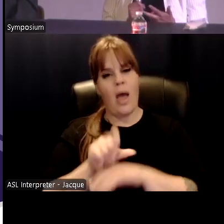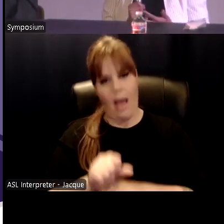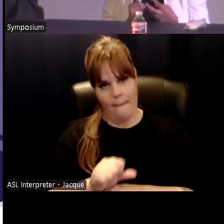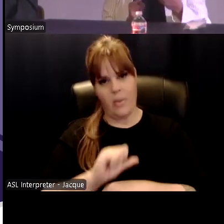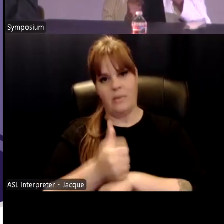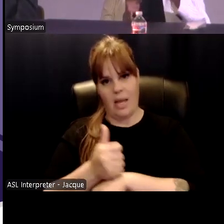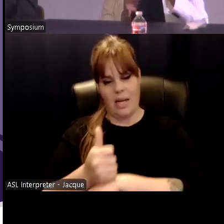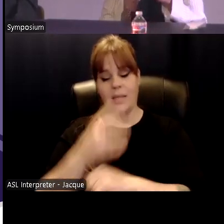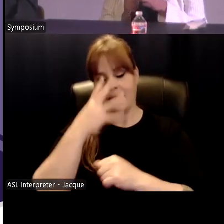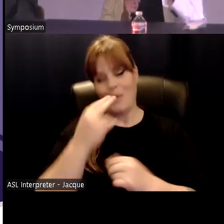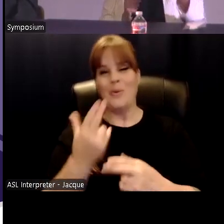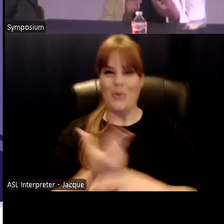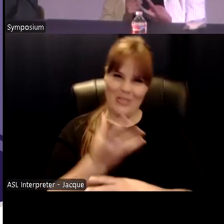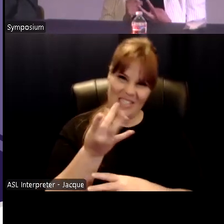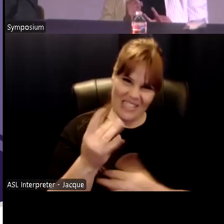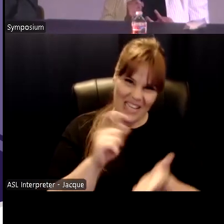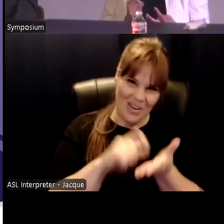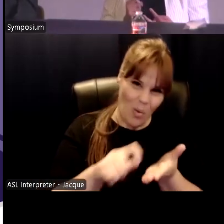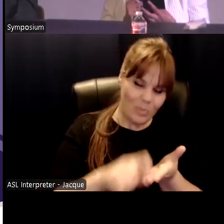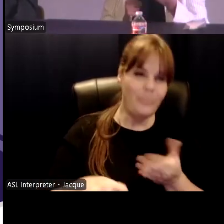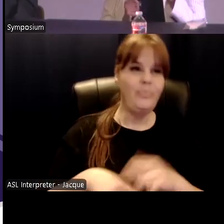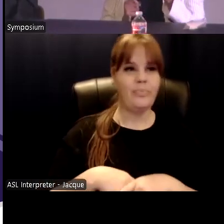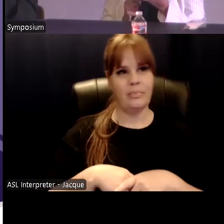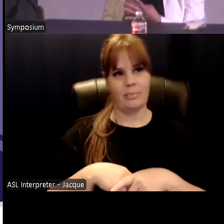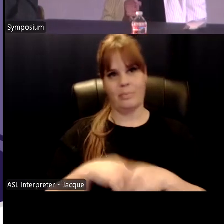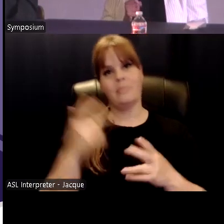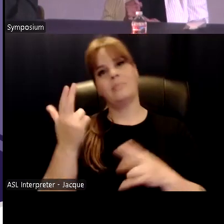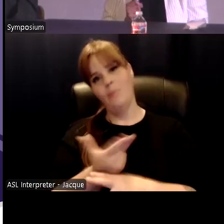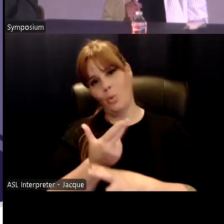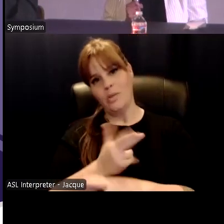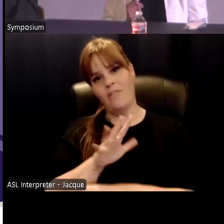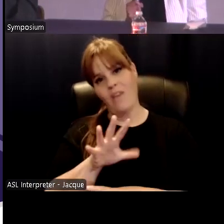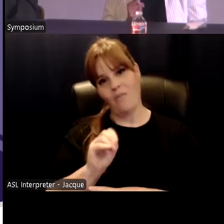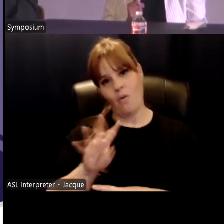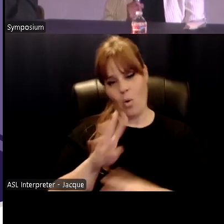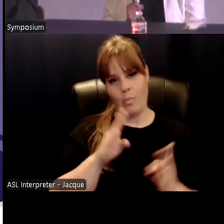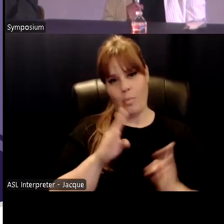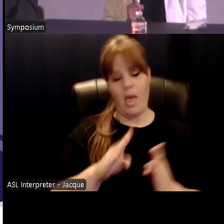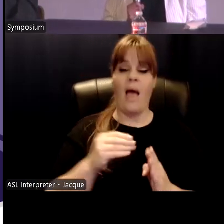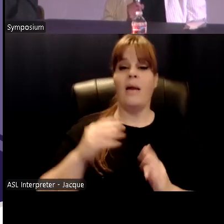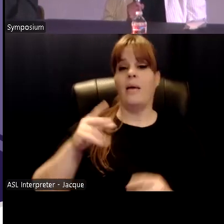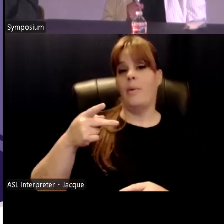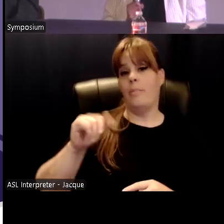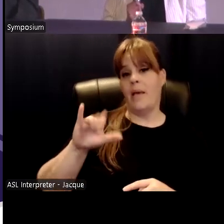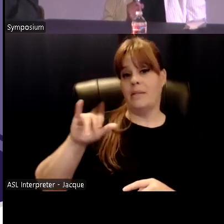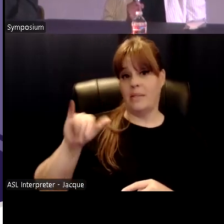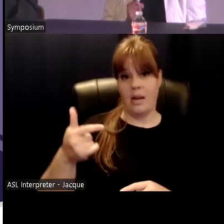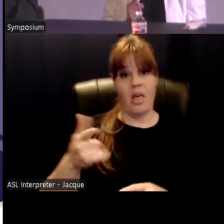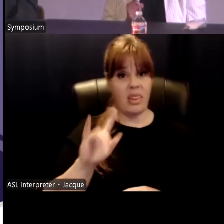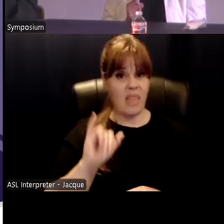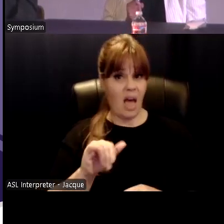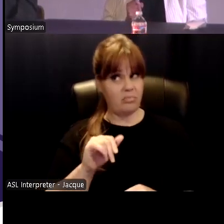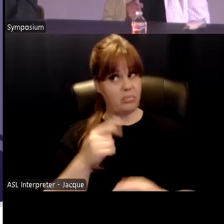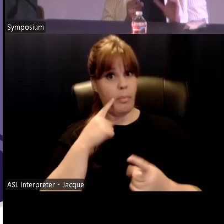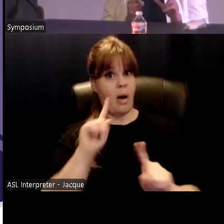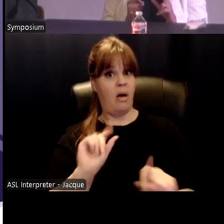using sticky notes, implementing a 504 plan, and pacing. And that has actually worked really well in